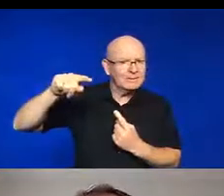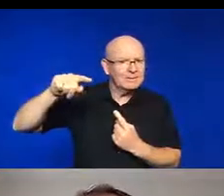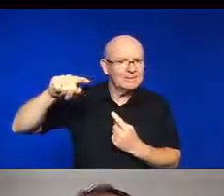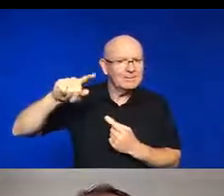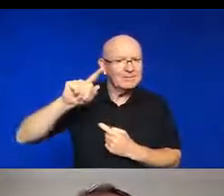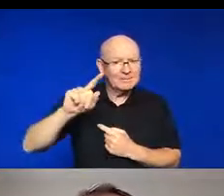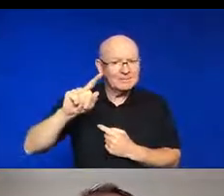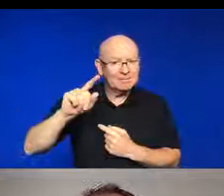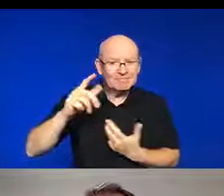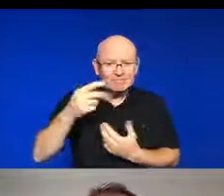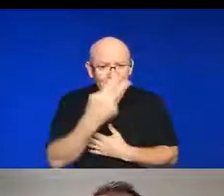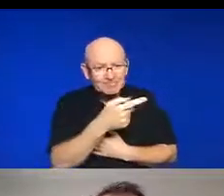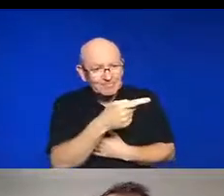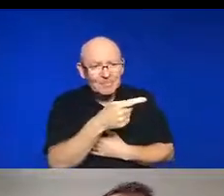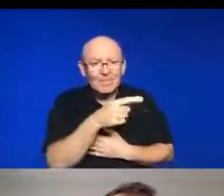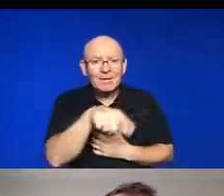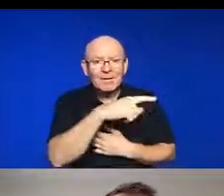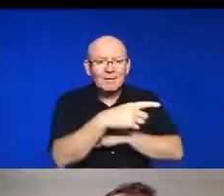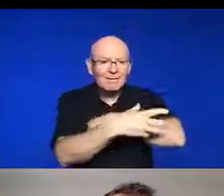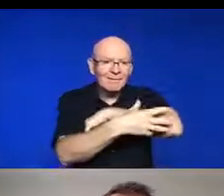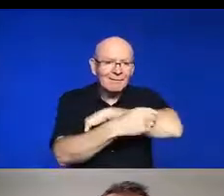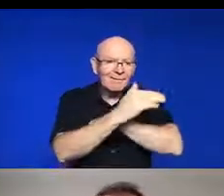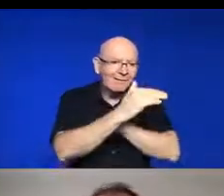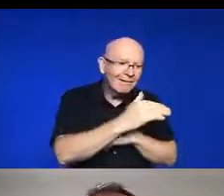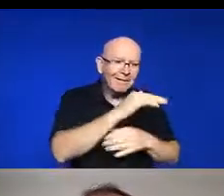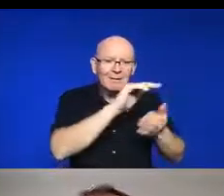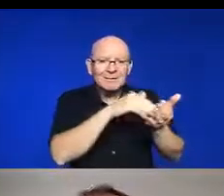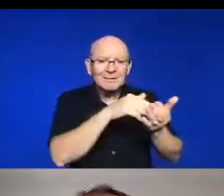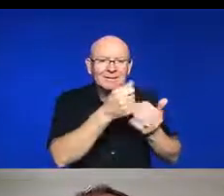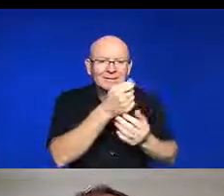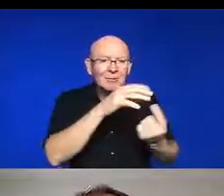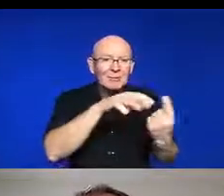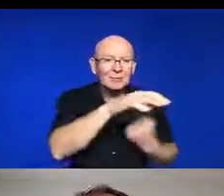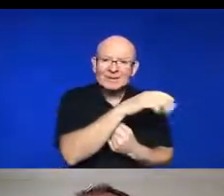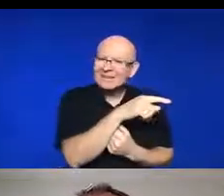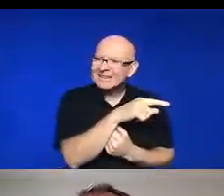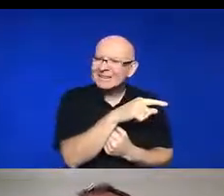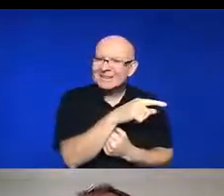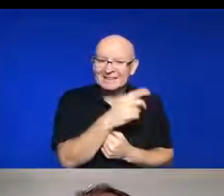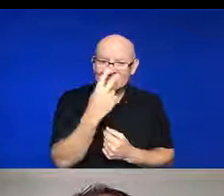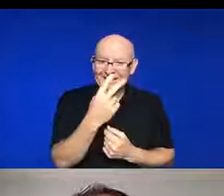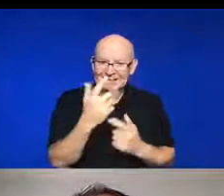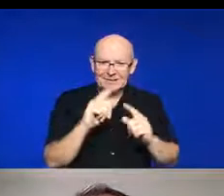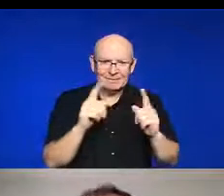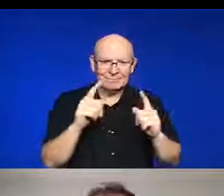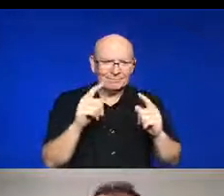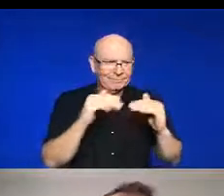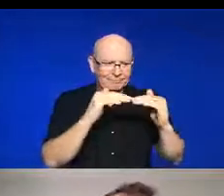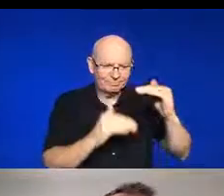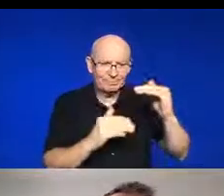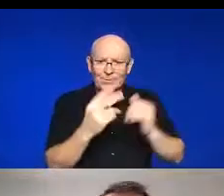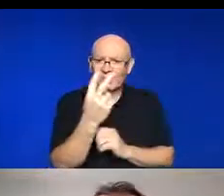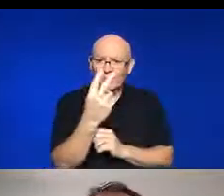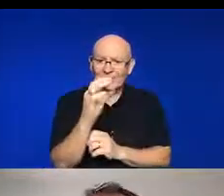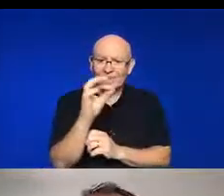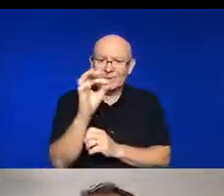receive disability-related benefits in low and middle-income countries, and it goes down to 1%